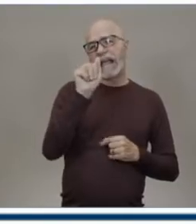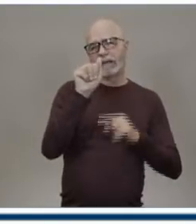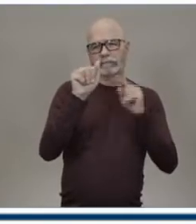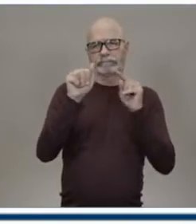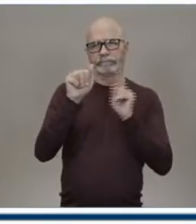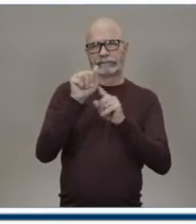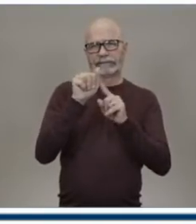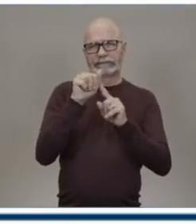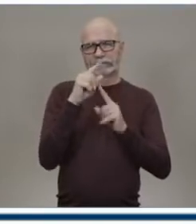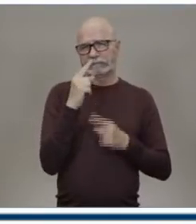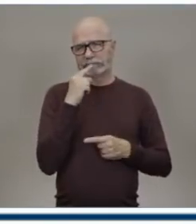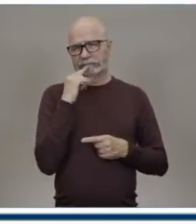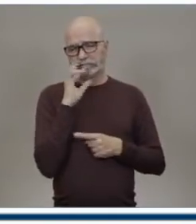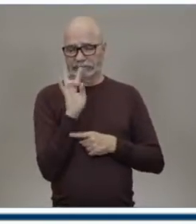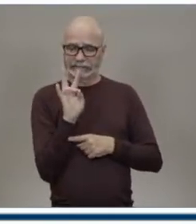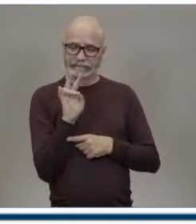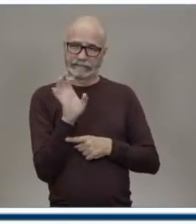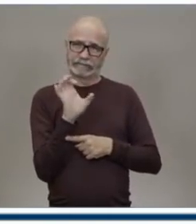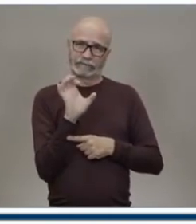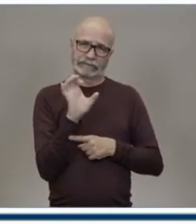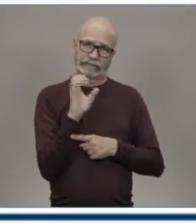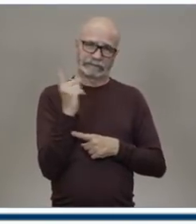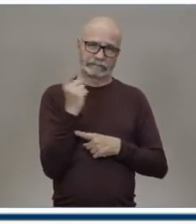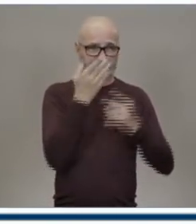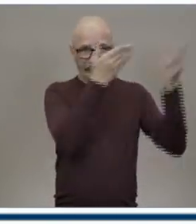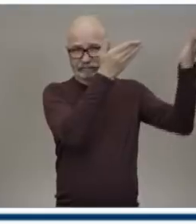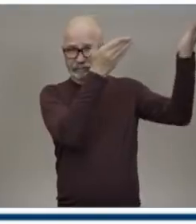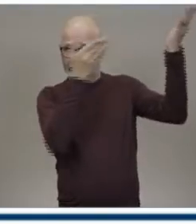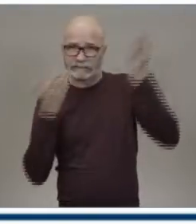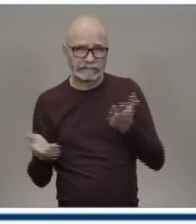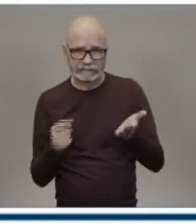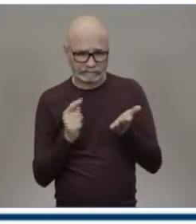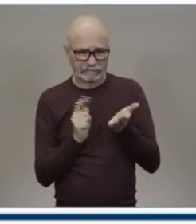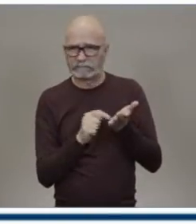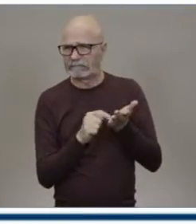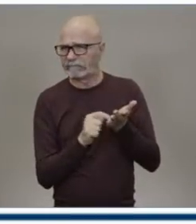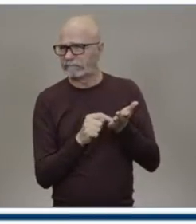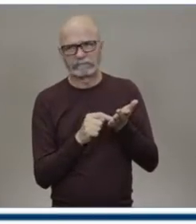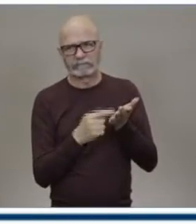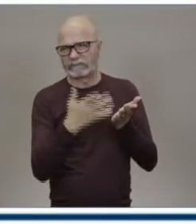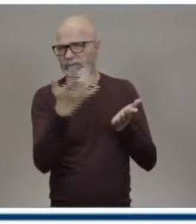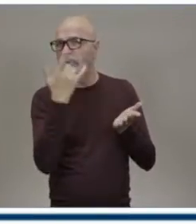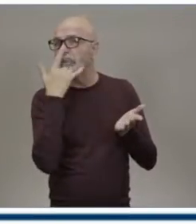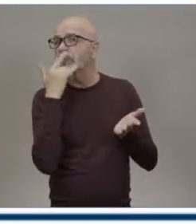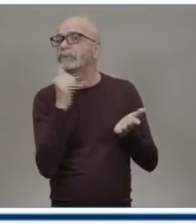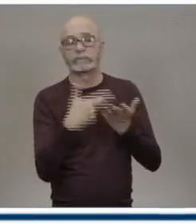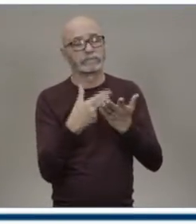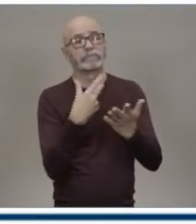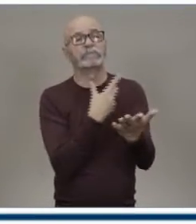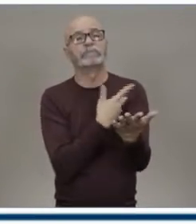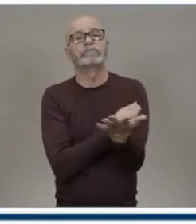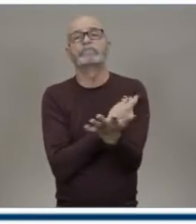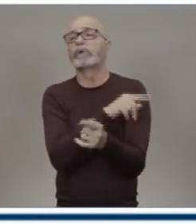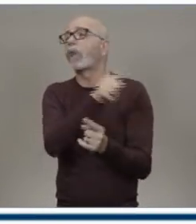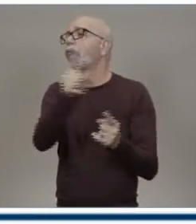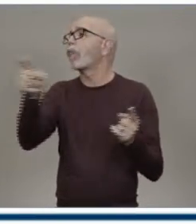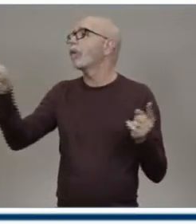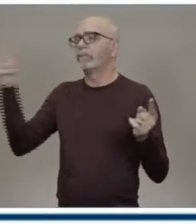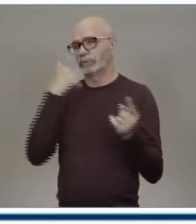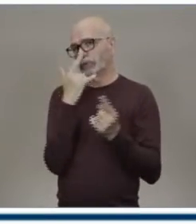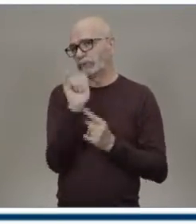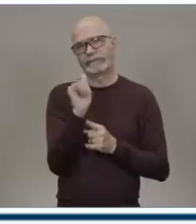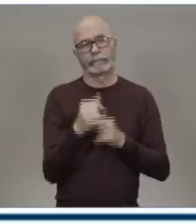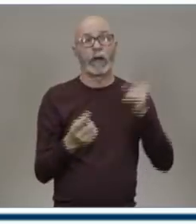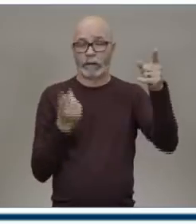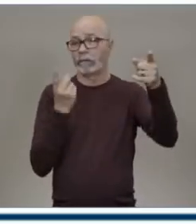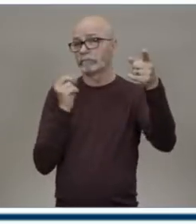our initial shipment. Are there any at least preliminary plans for how that's going to be distributed? Yeah, we're expecting that vaccine